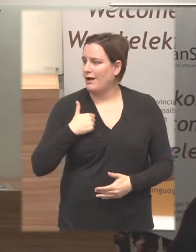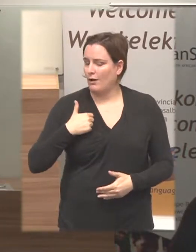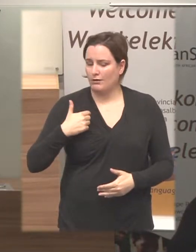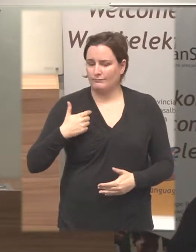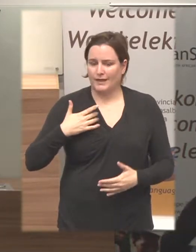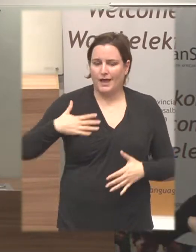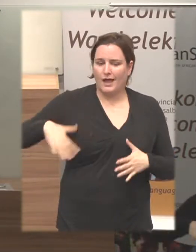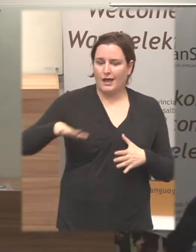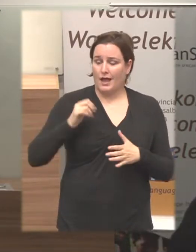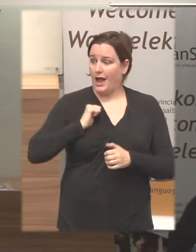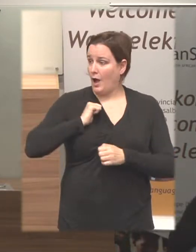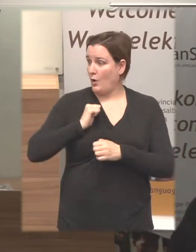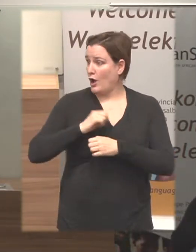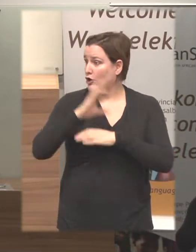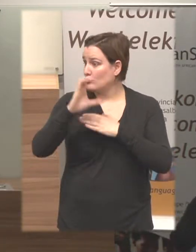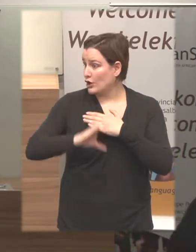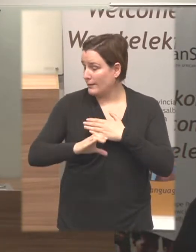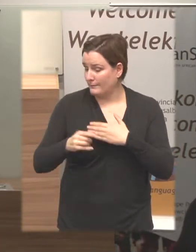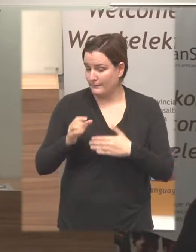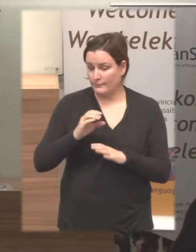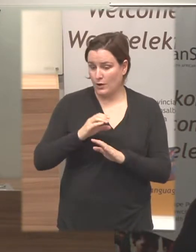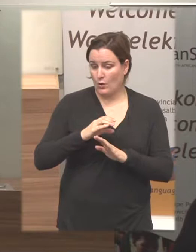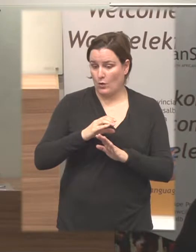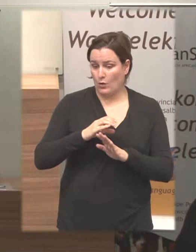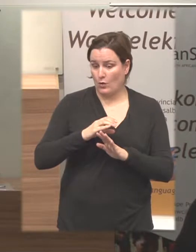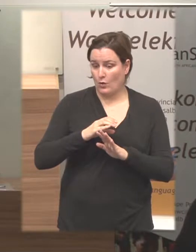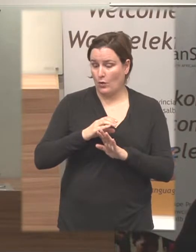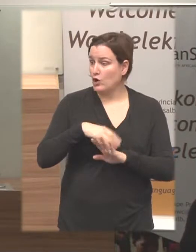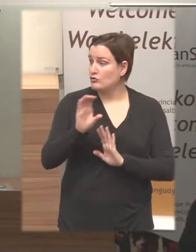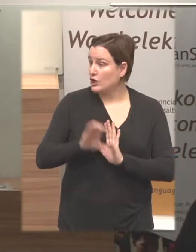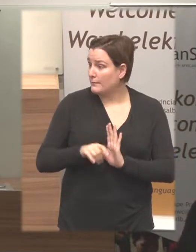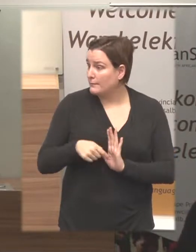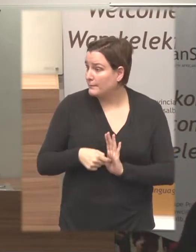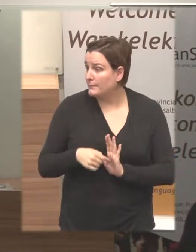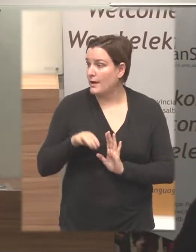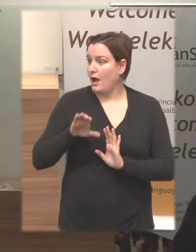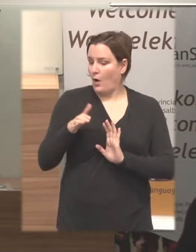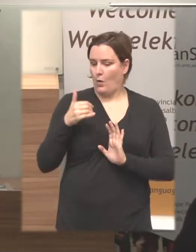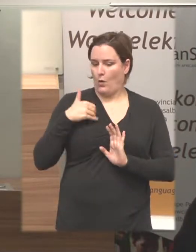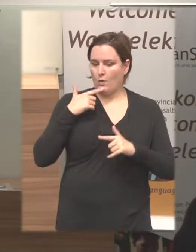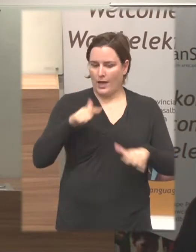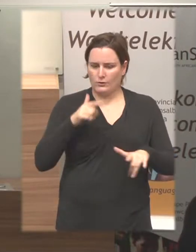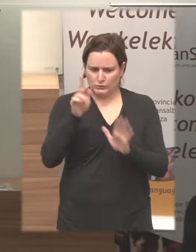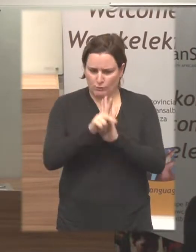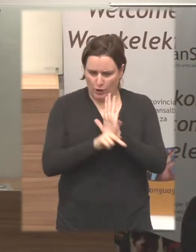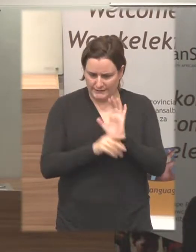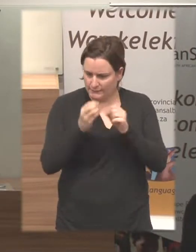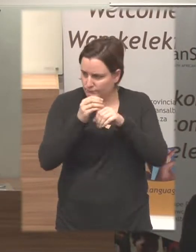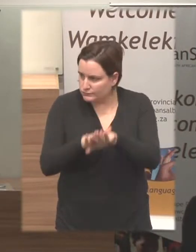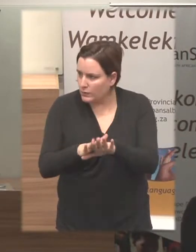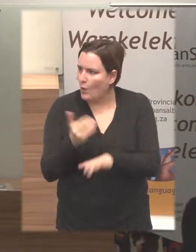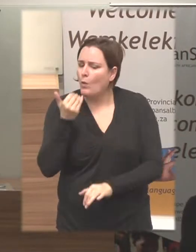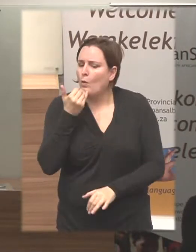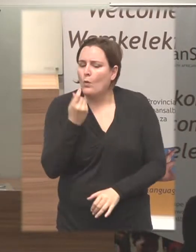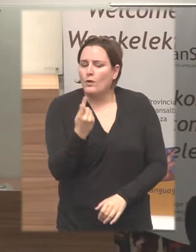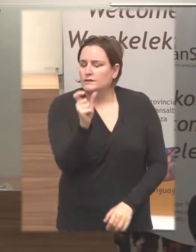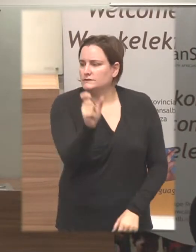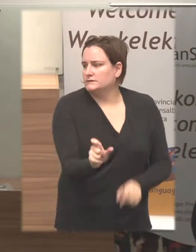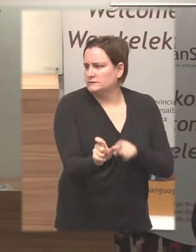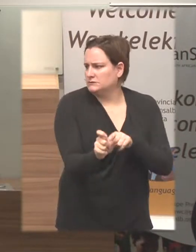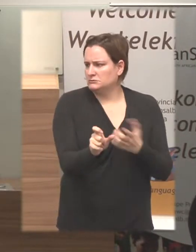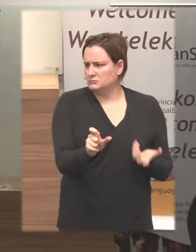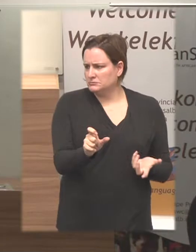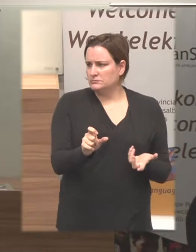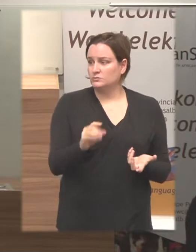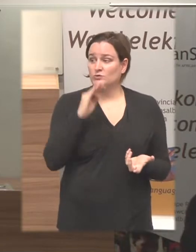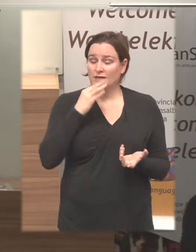general curriculum and language policy as it's implemented in South African schools. So for the majority of